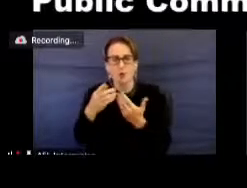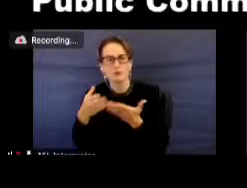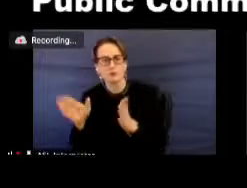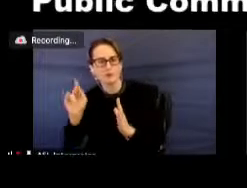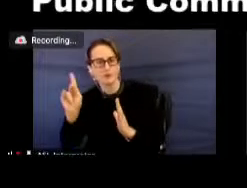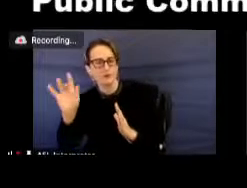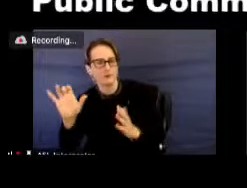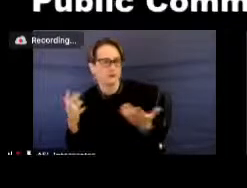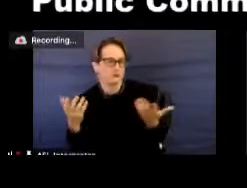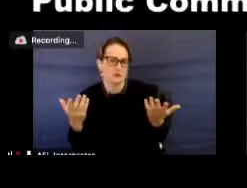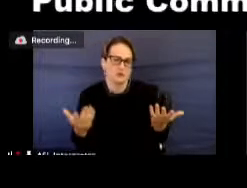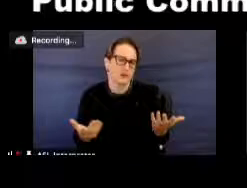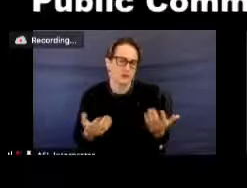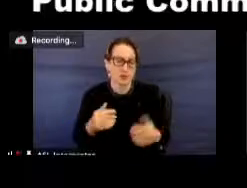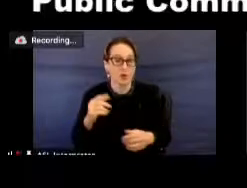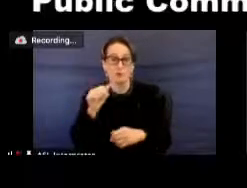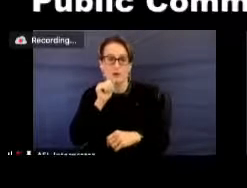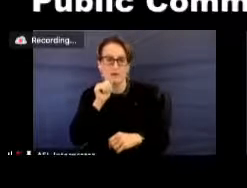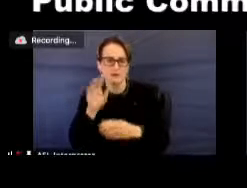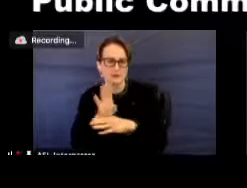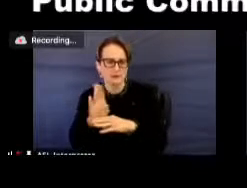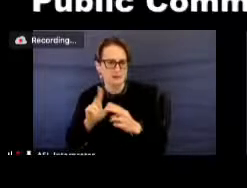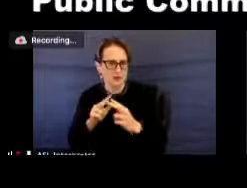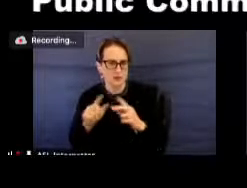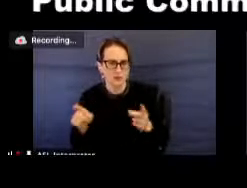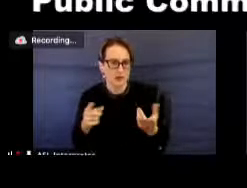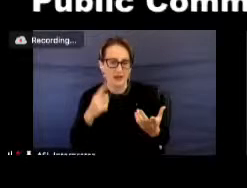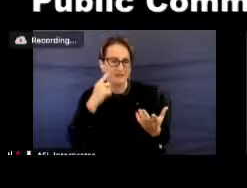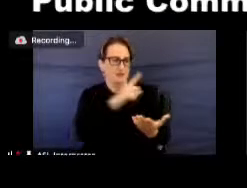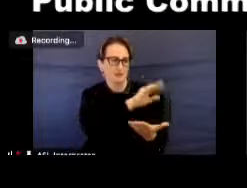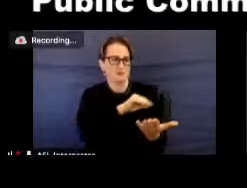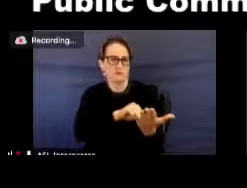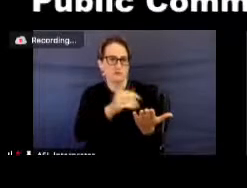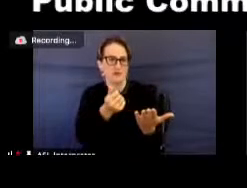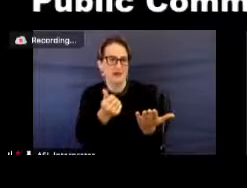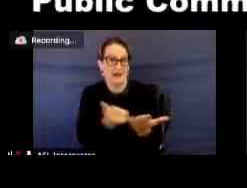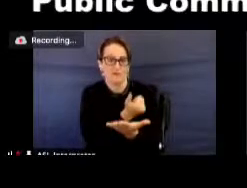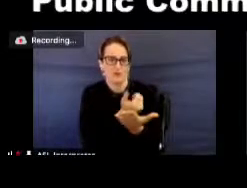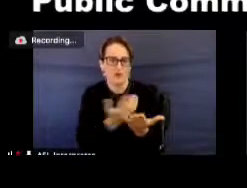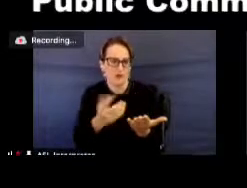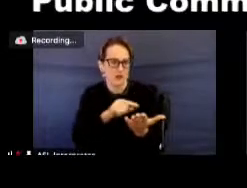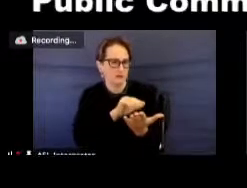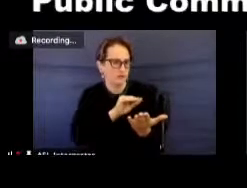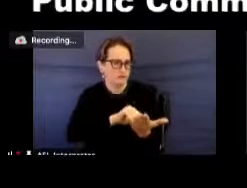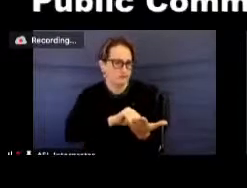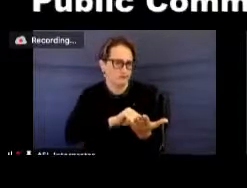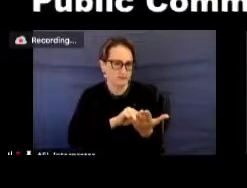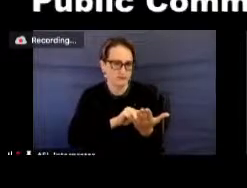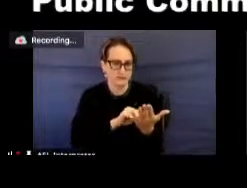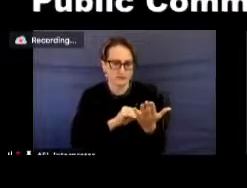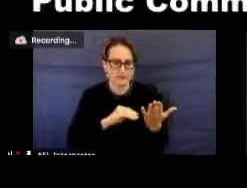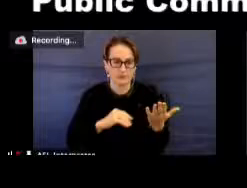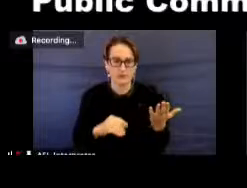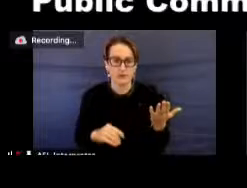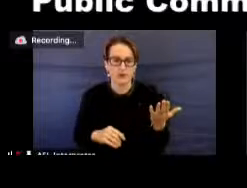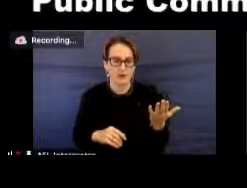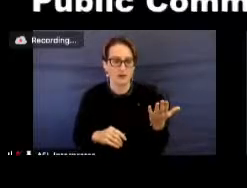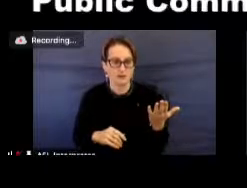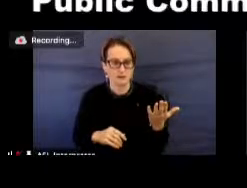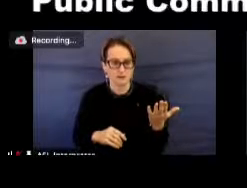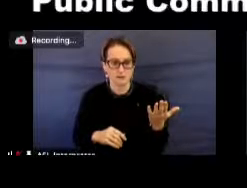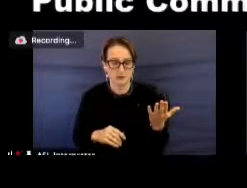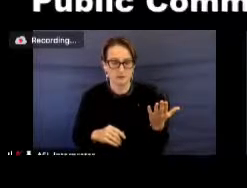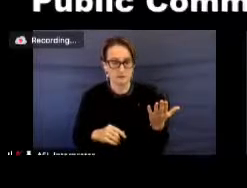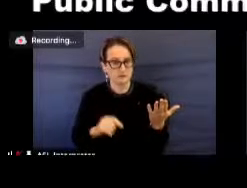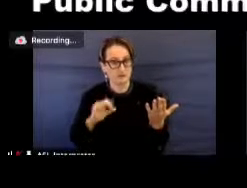think it's one of those things where they probably just have it in everything. And if there's something as hard, which is in our case, why